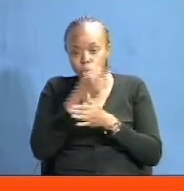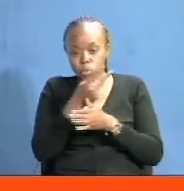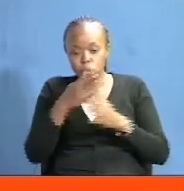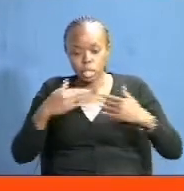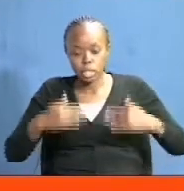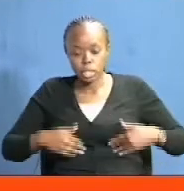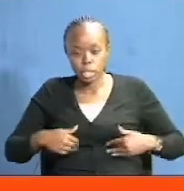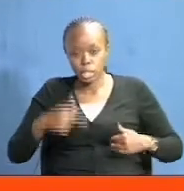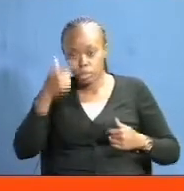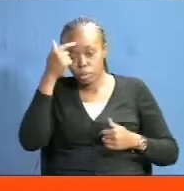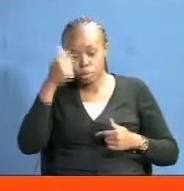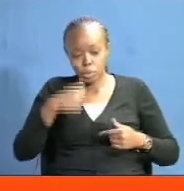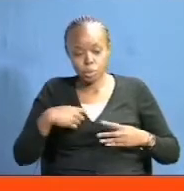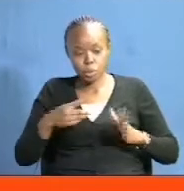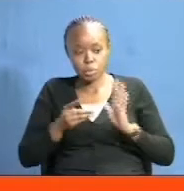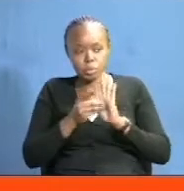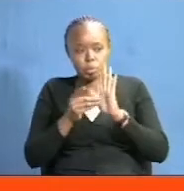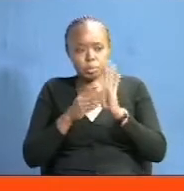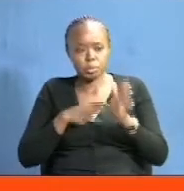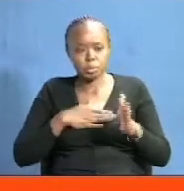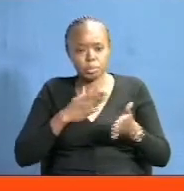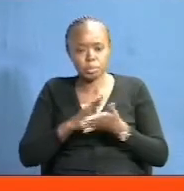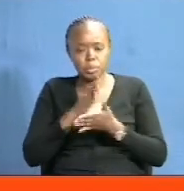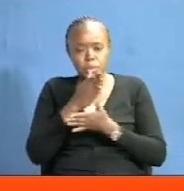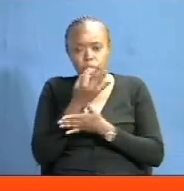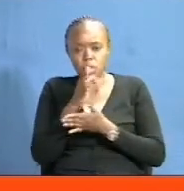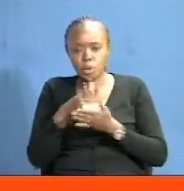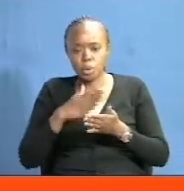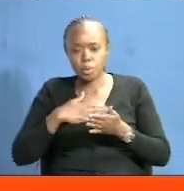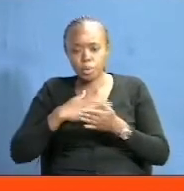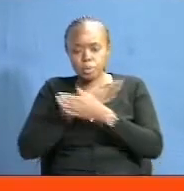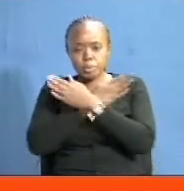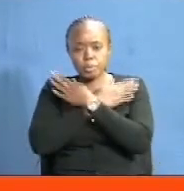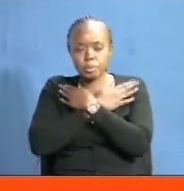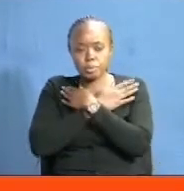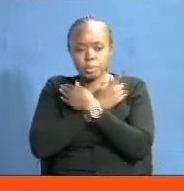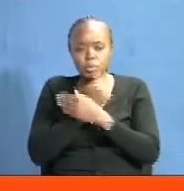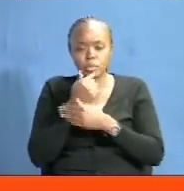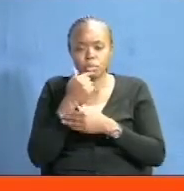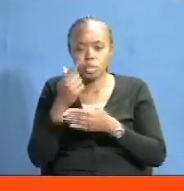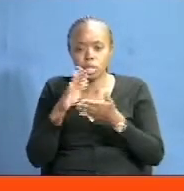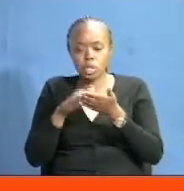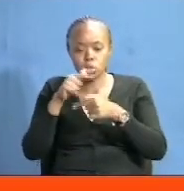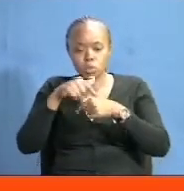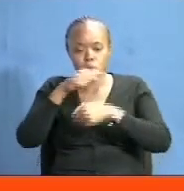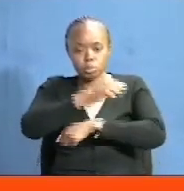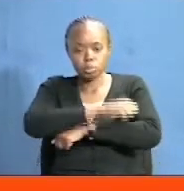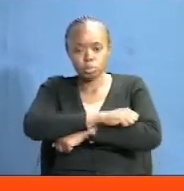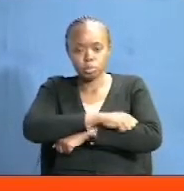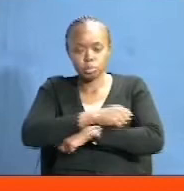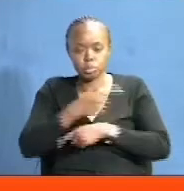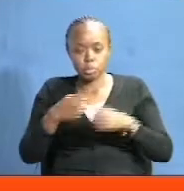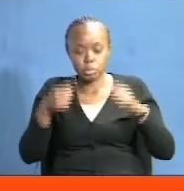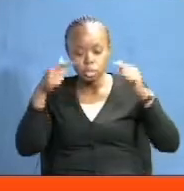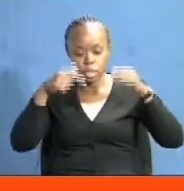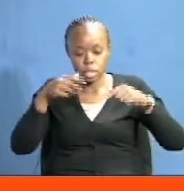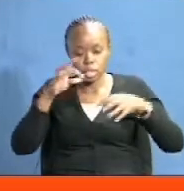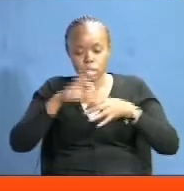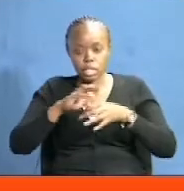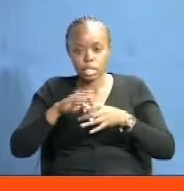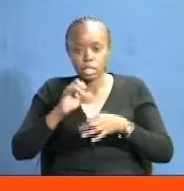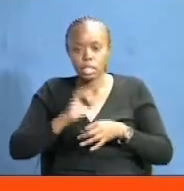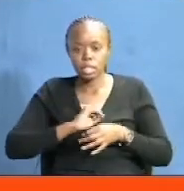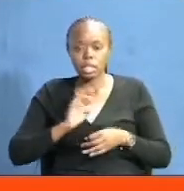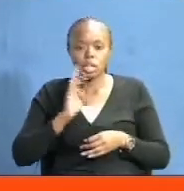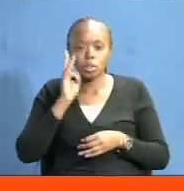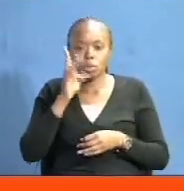be defending my rights, I'll be defending the rights of my friends and those that I've gone to school with. But in this election, I will